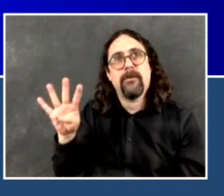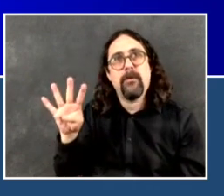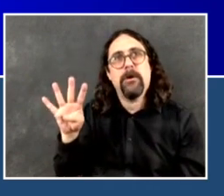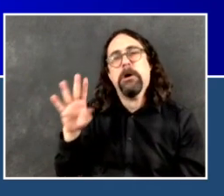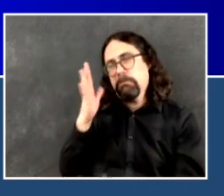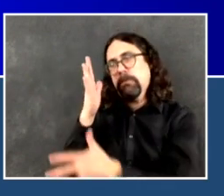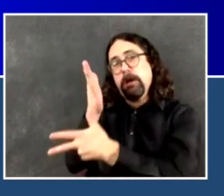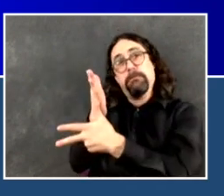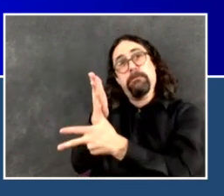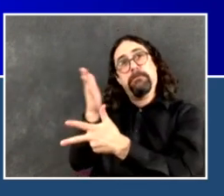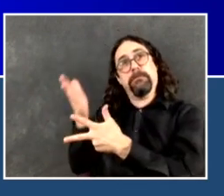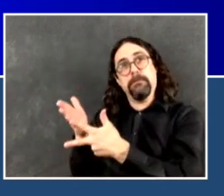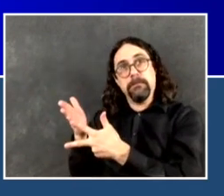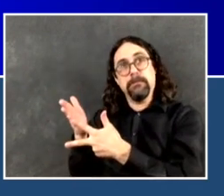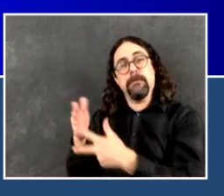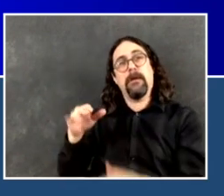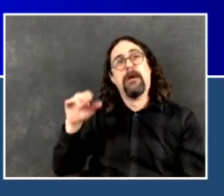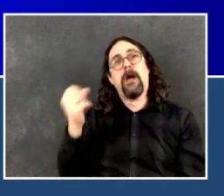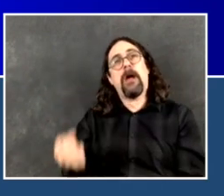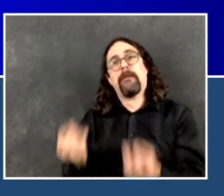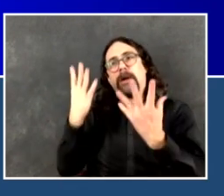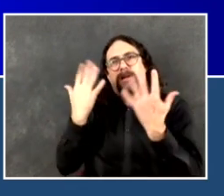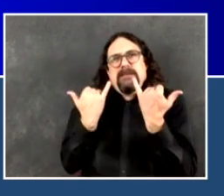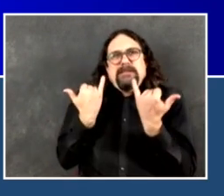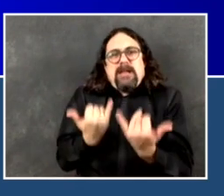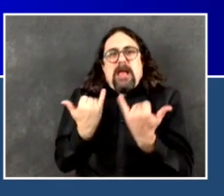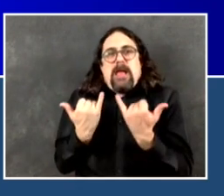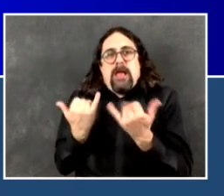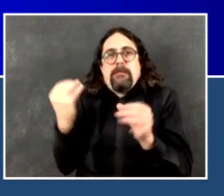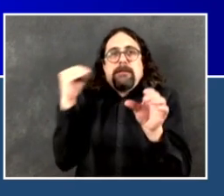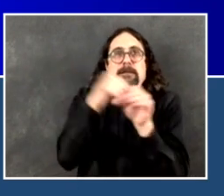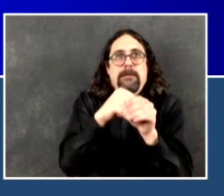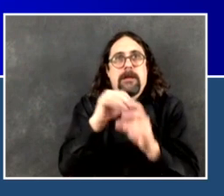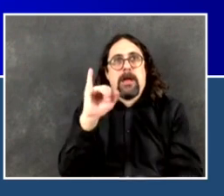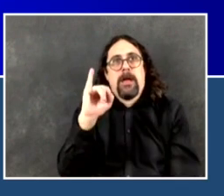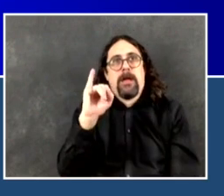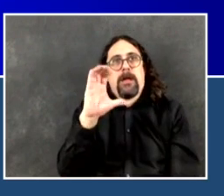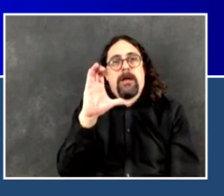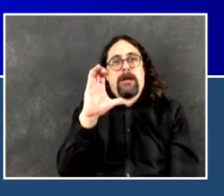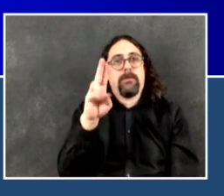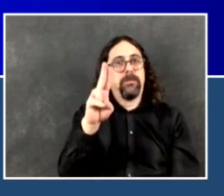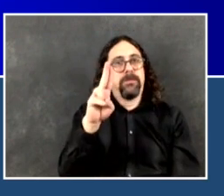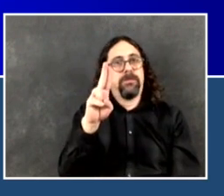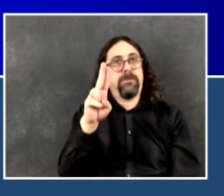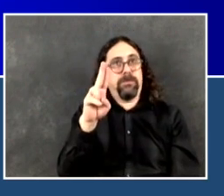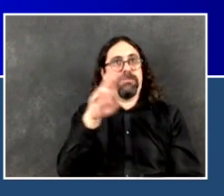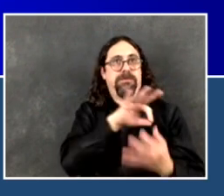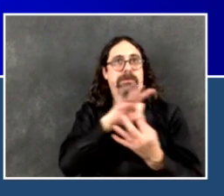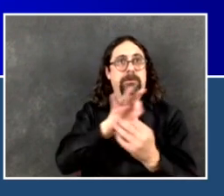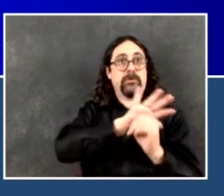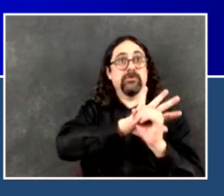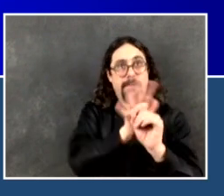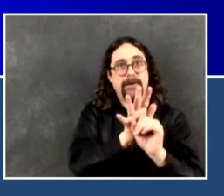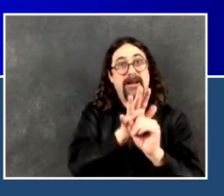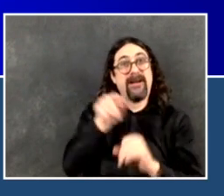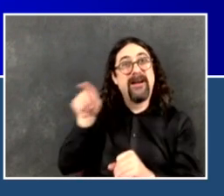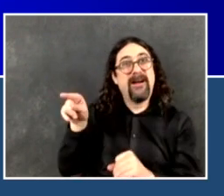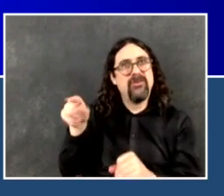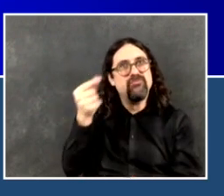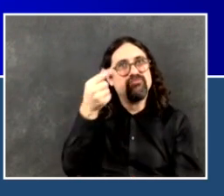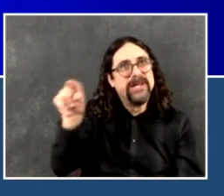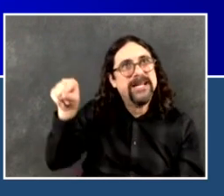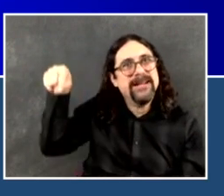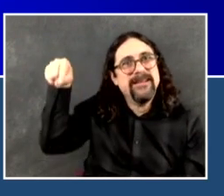and hospital system for suspected COVID has gone down, 785 to 768. Percent